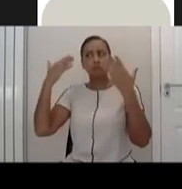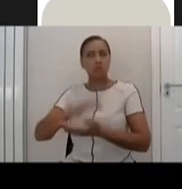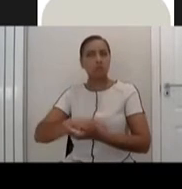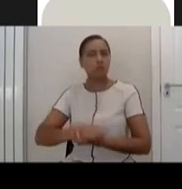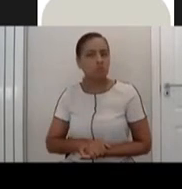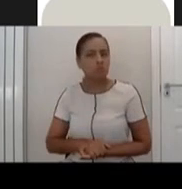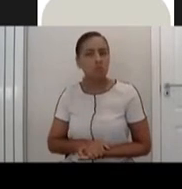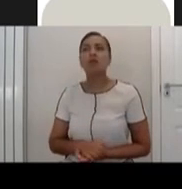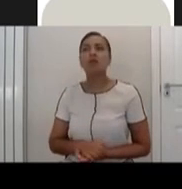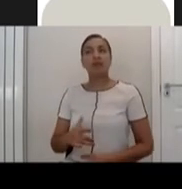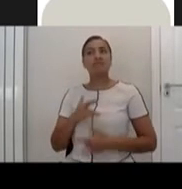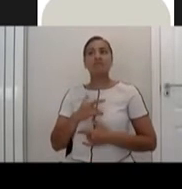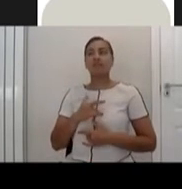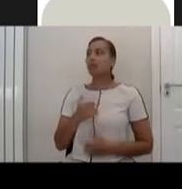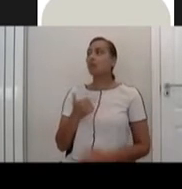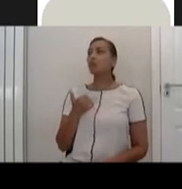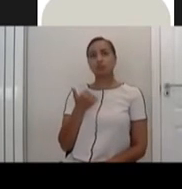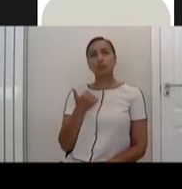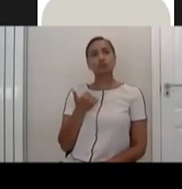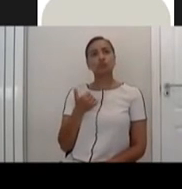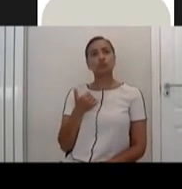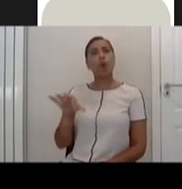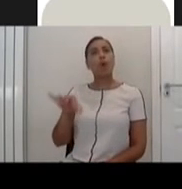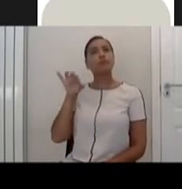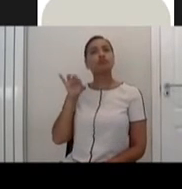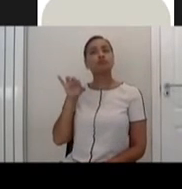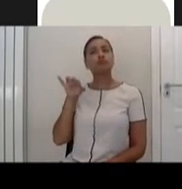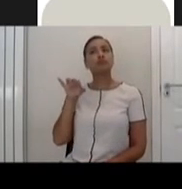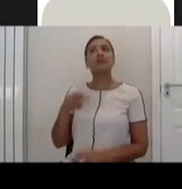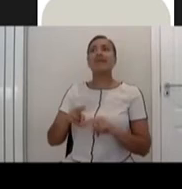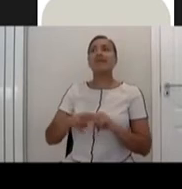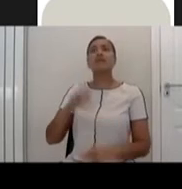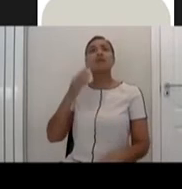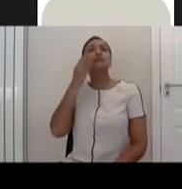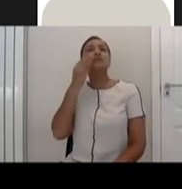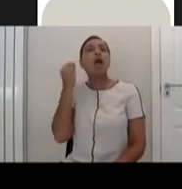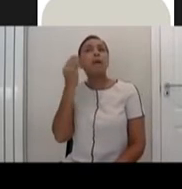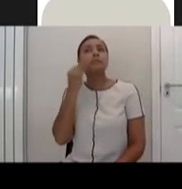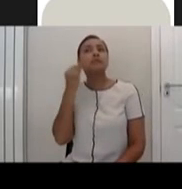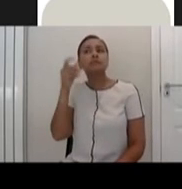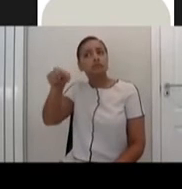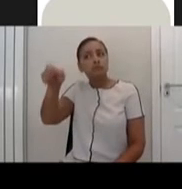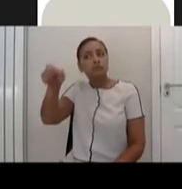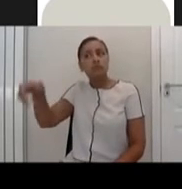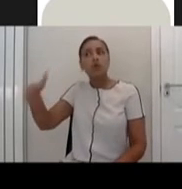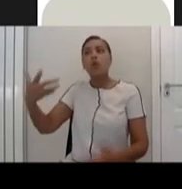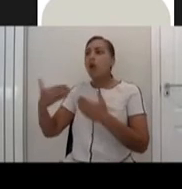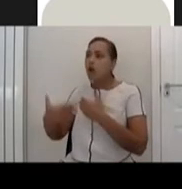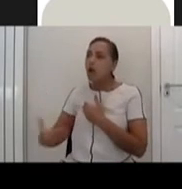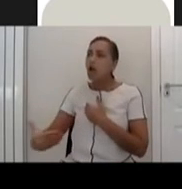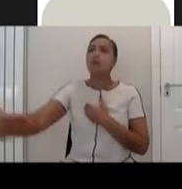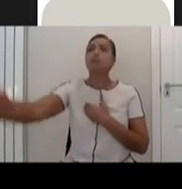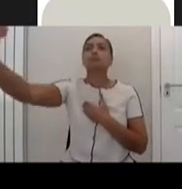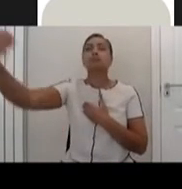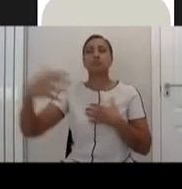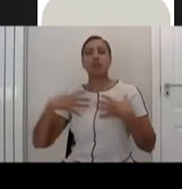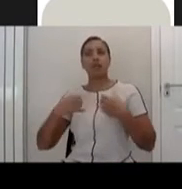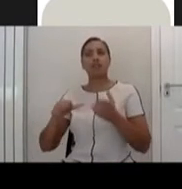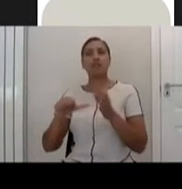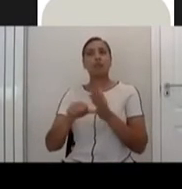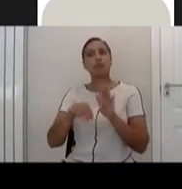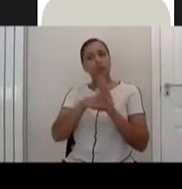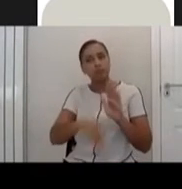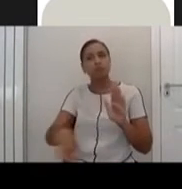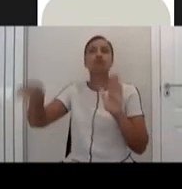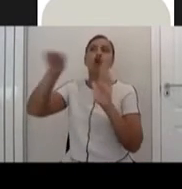seem sensible to me that you know, diabetics and others with long-term conditions would be